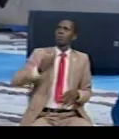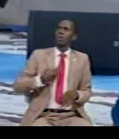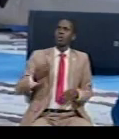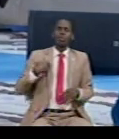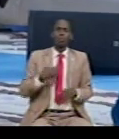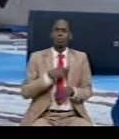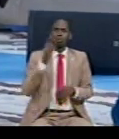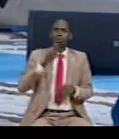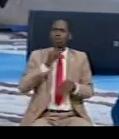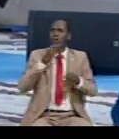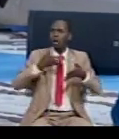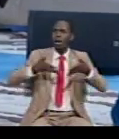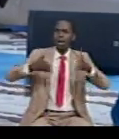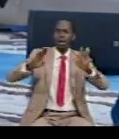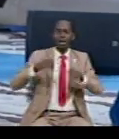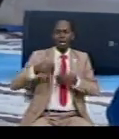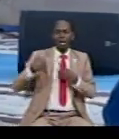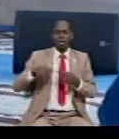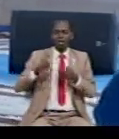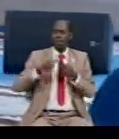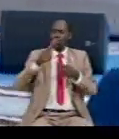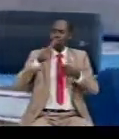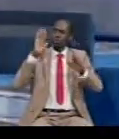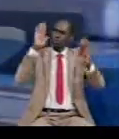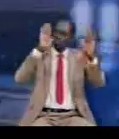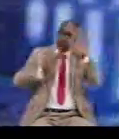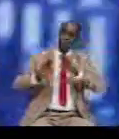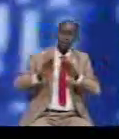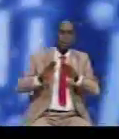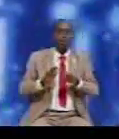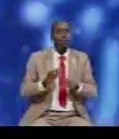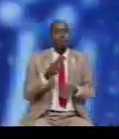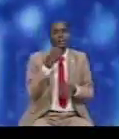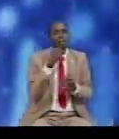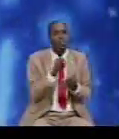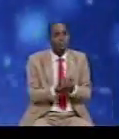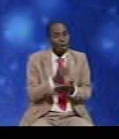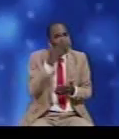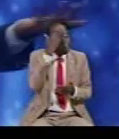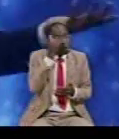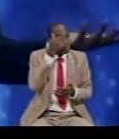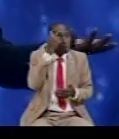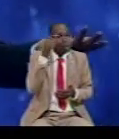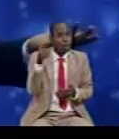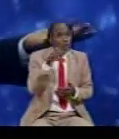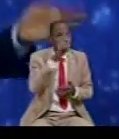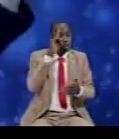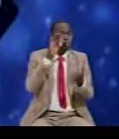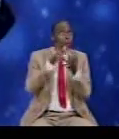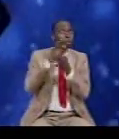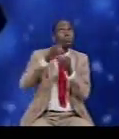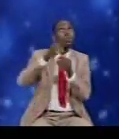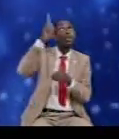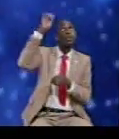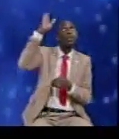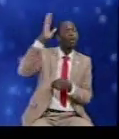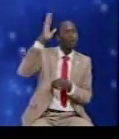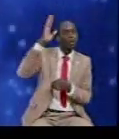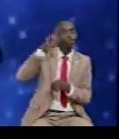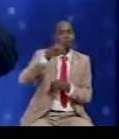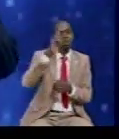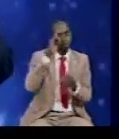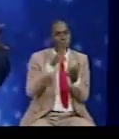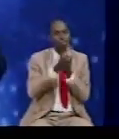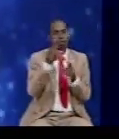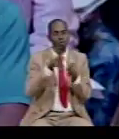our hearts to be troubled? Ye believe in God, believe also in me. And